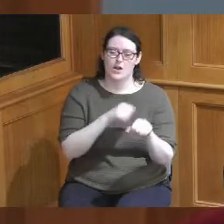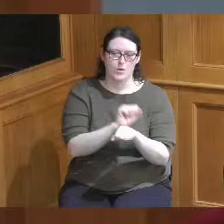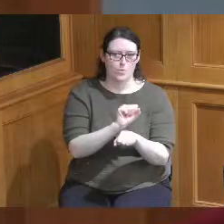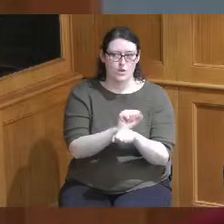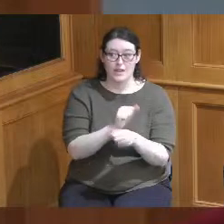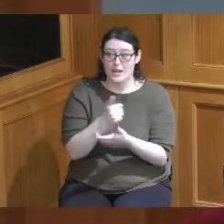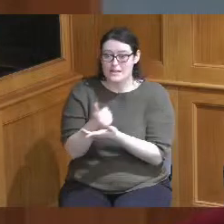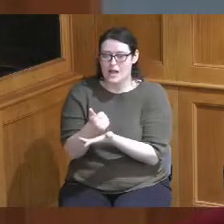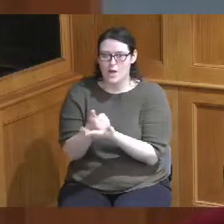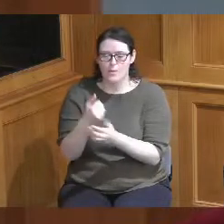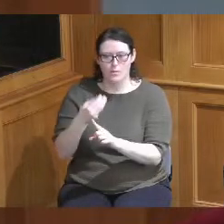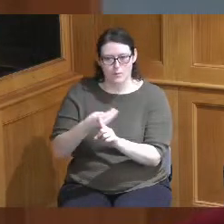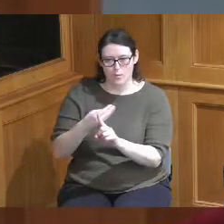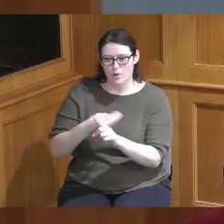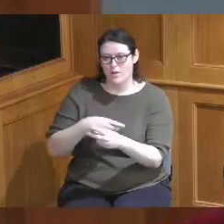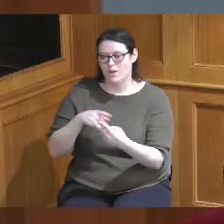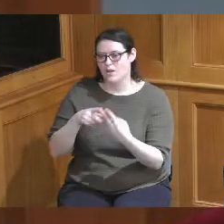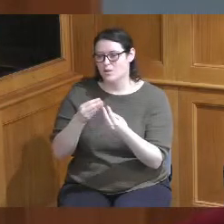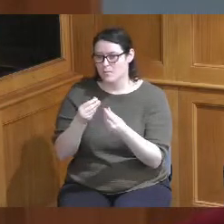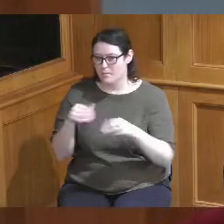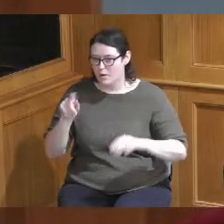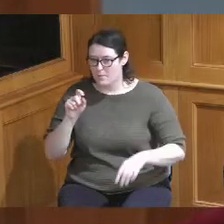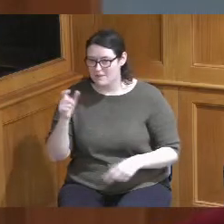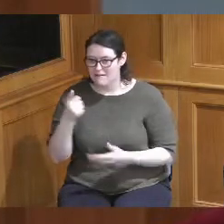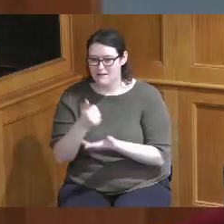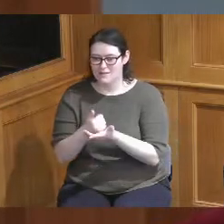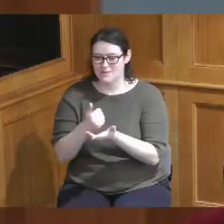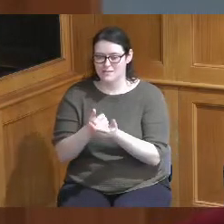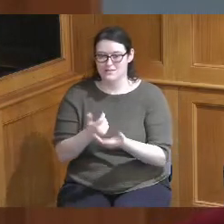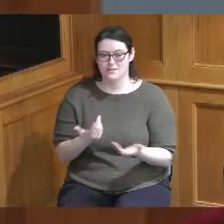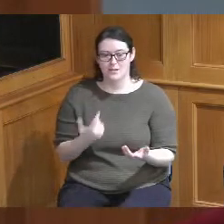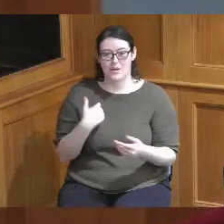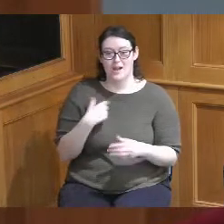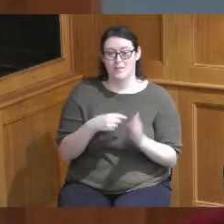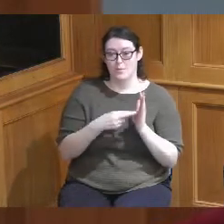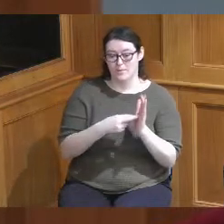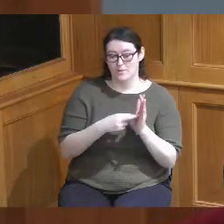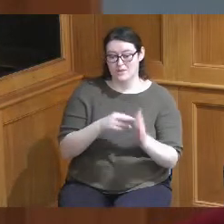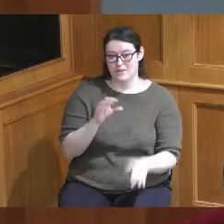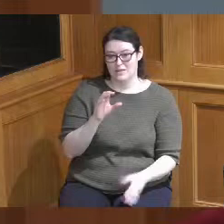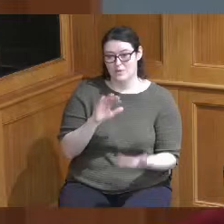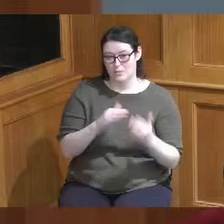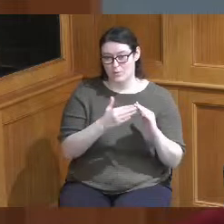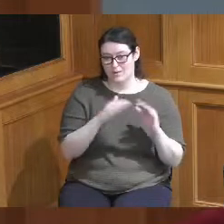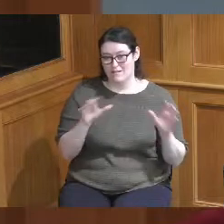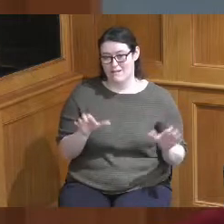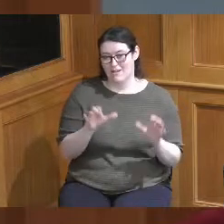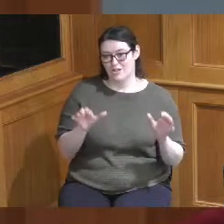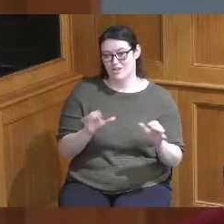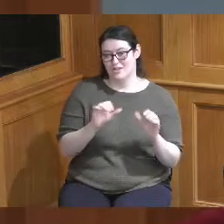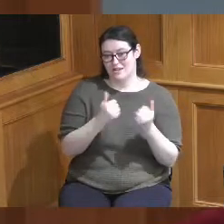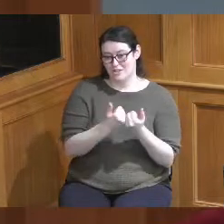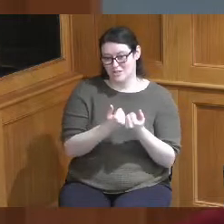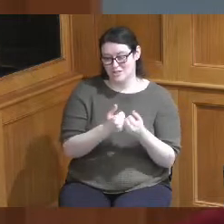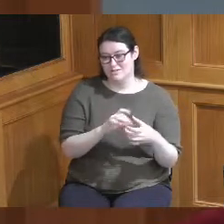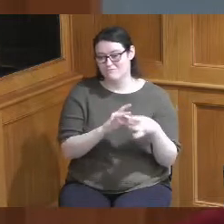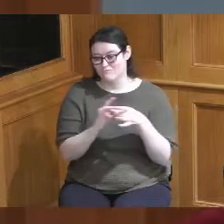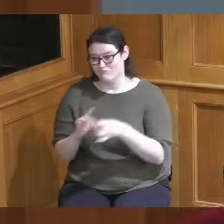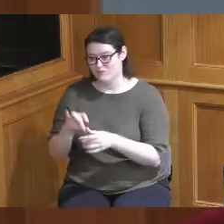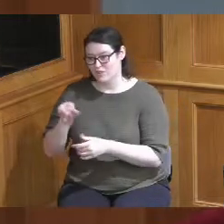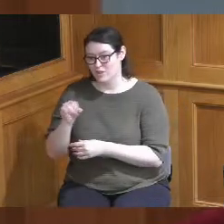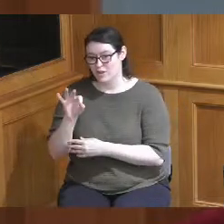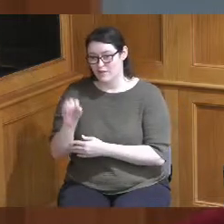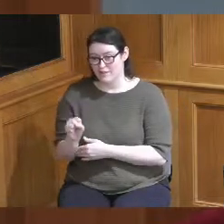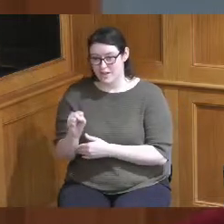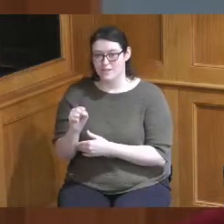mortgage assistance and property tax assistance. I'm here today with Community Action Agency, who, along with Job and Family Services throughout the